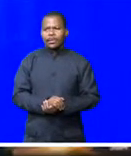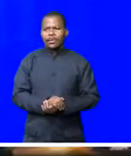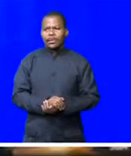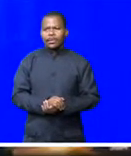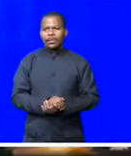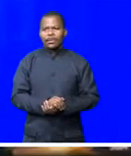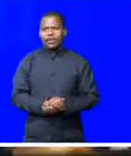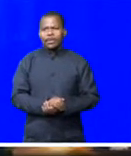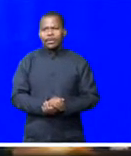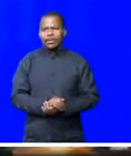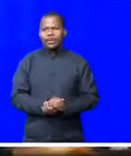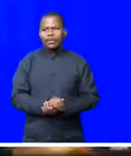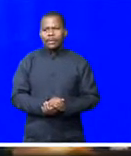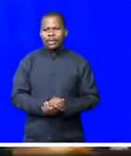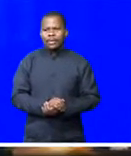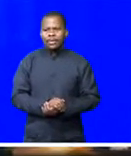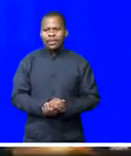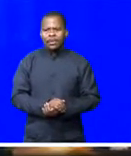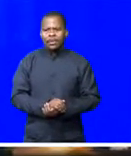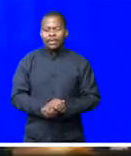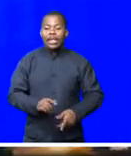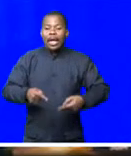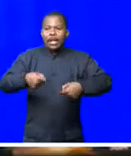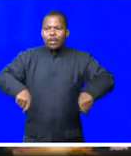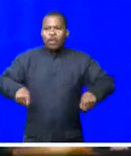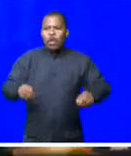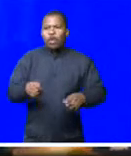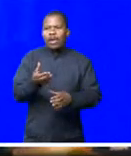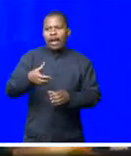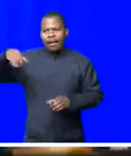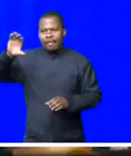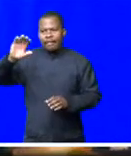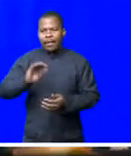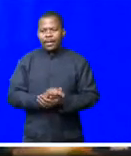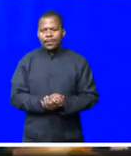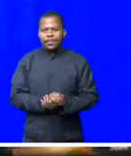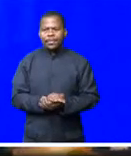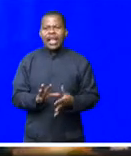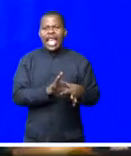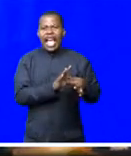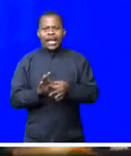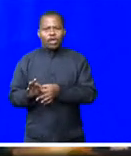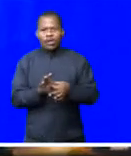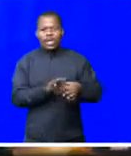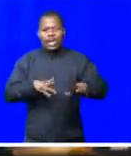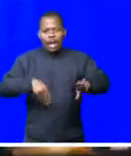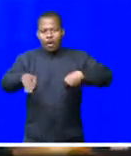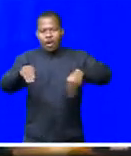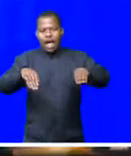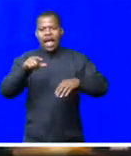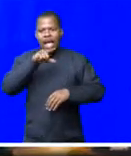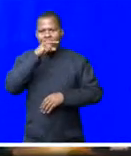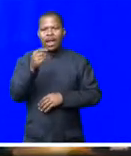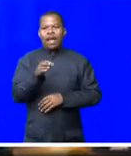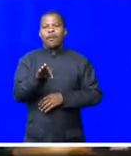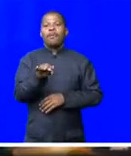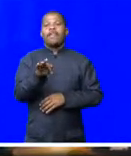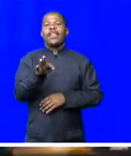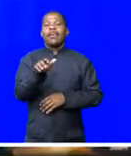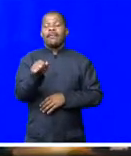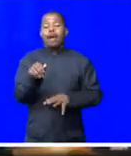Kanzi ke mukeli nasibuka ke letinyele etisematheni ke emavene emhlaba kutemidlalo sithwalethi yeyinhlangano lengamele umdlalo webhola emhlabeni